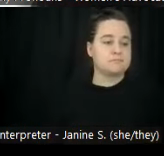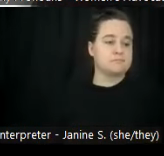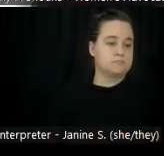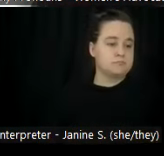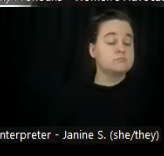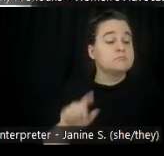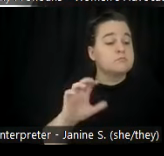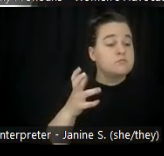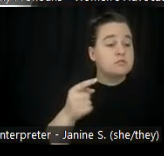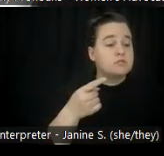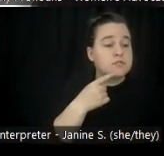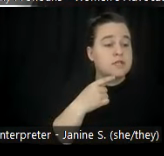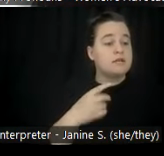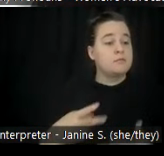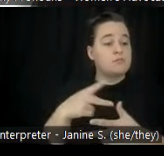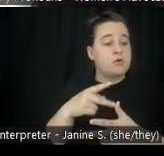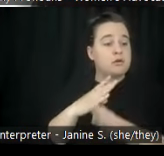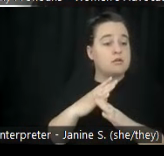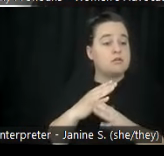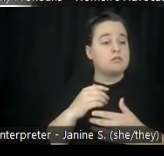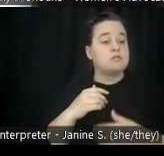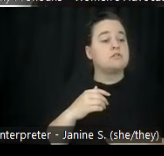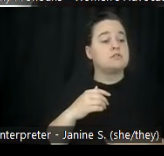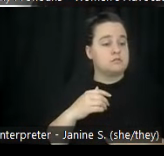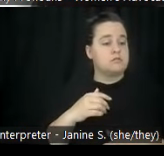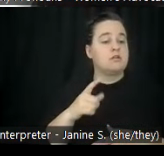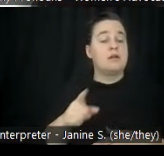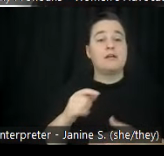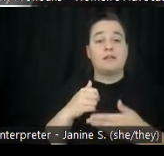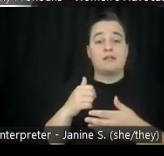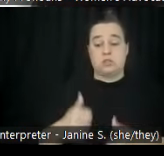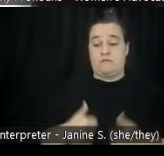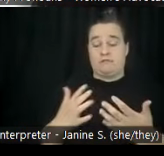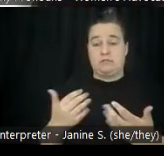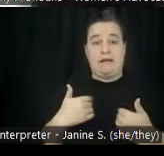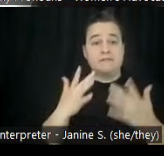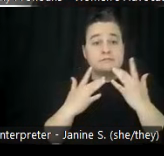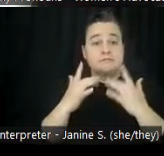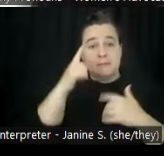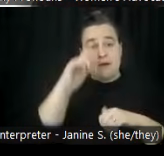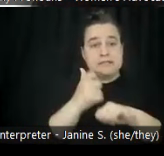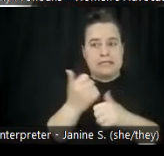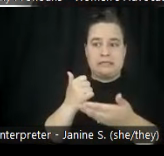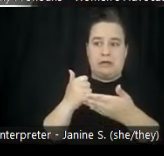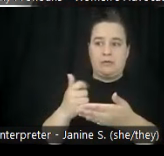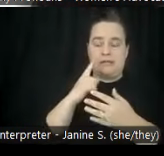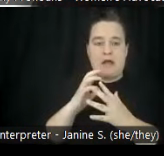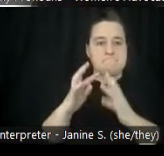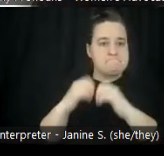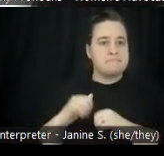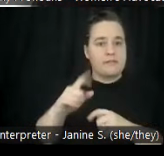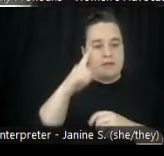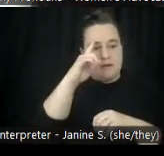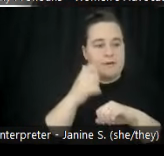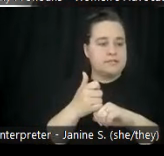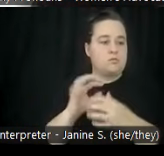chat is saying for primary prevention, helping survivors overcome the scarcity mindset when it comes to healthy LGBTQ+